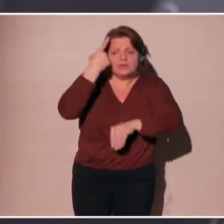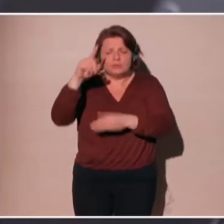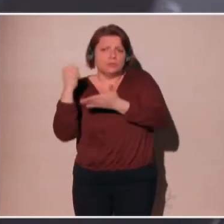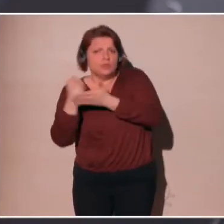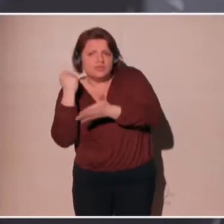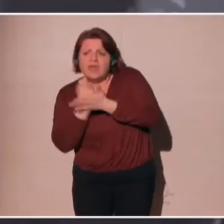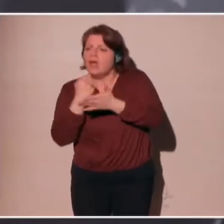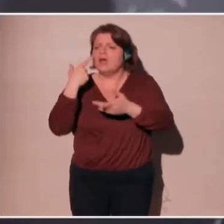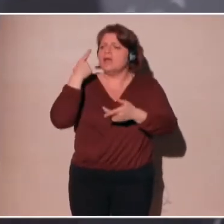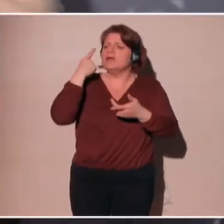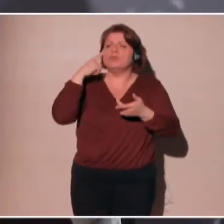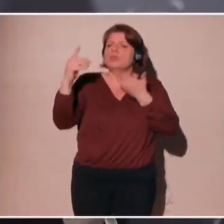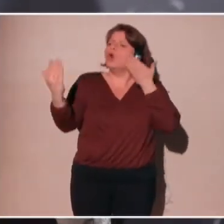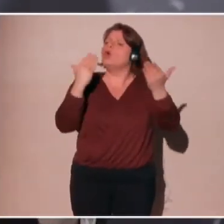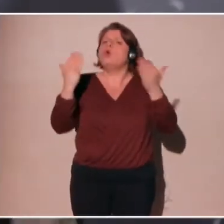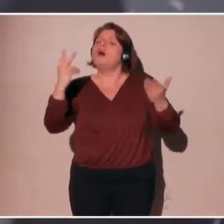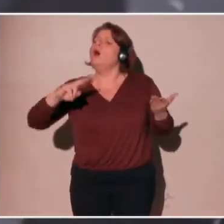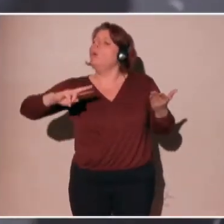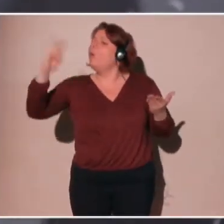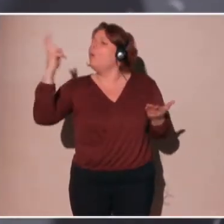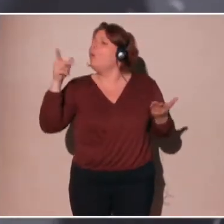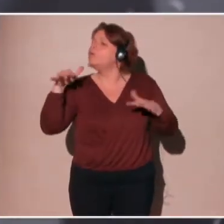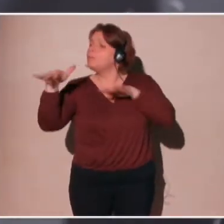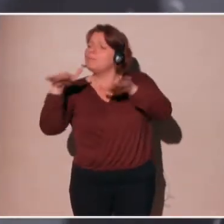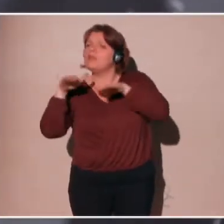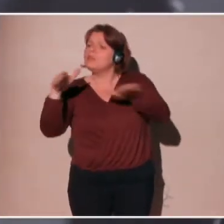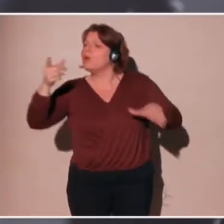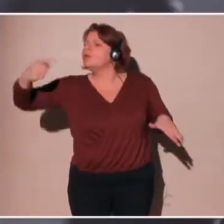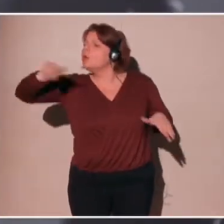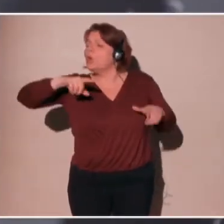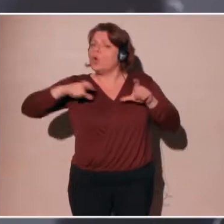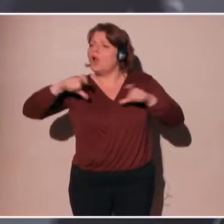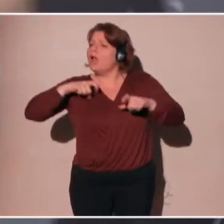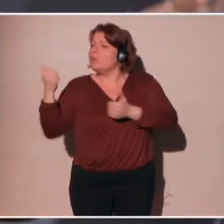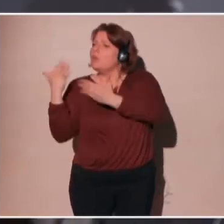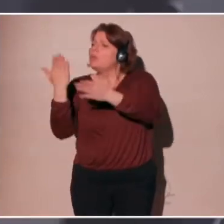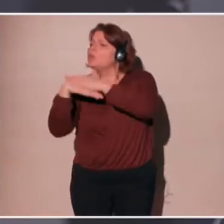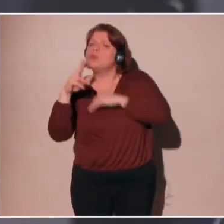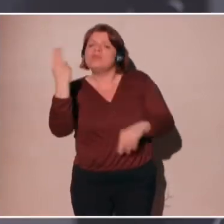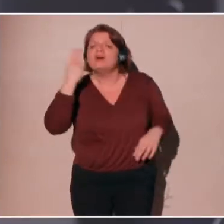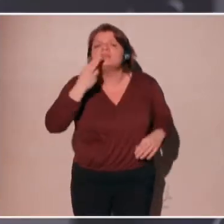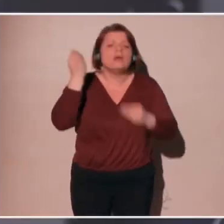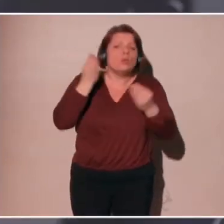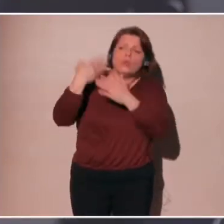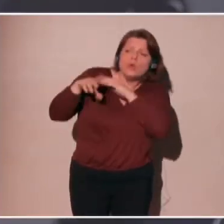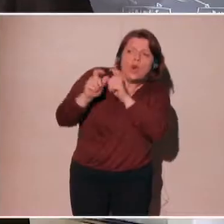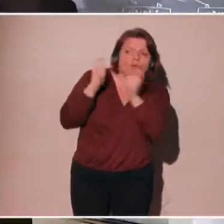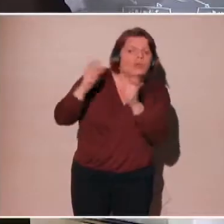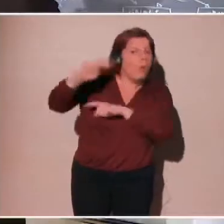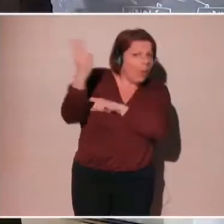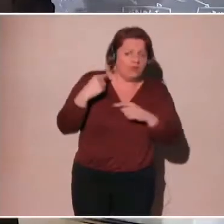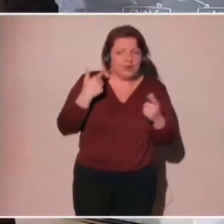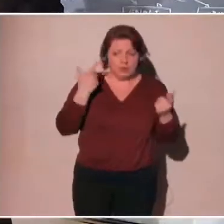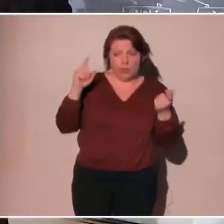other methods, and when we test these methods and try to compare them with the methods that are offered by our colleagues, either in universities or